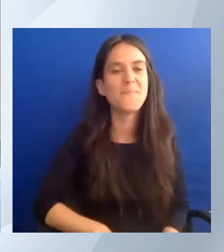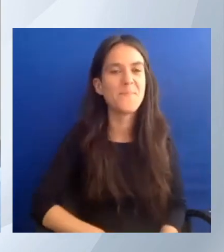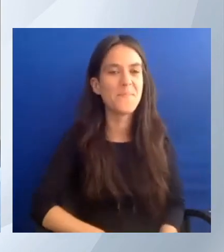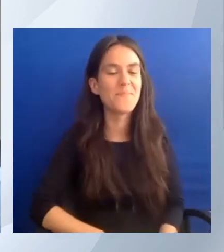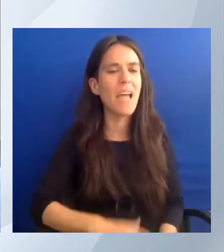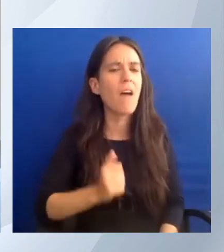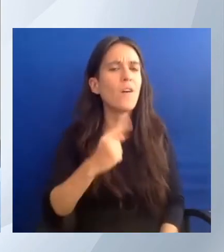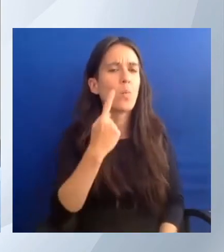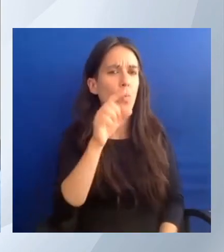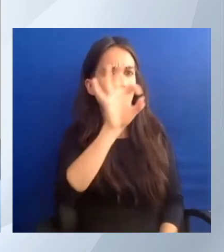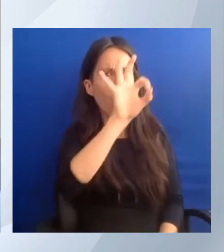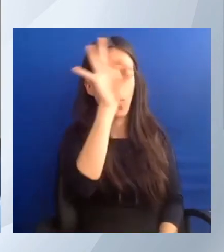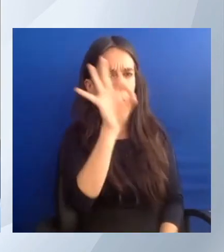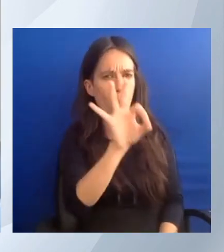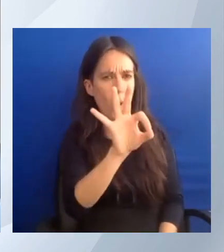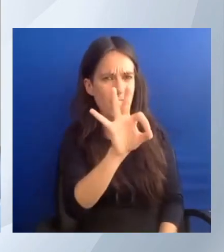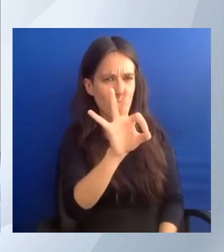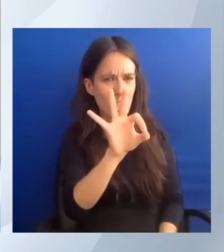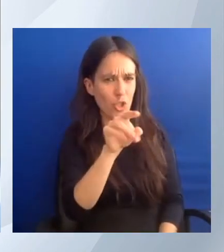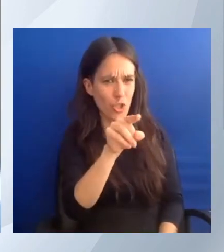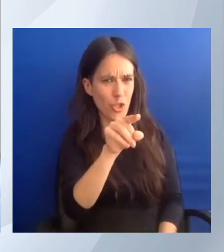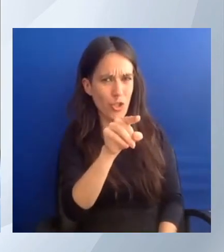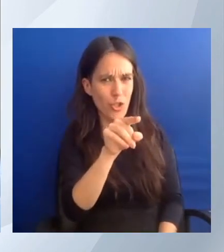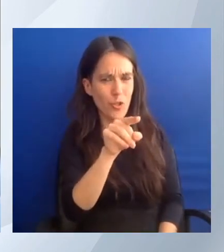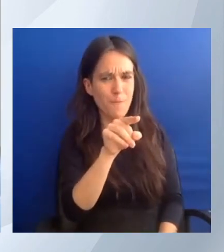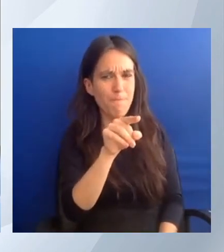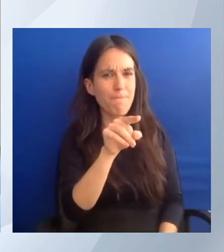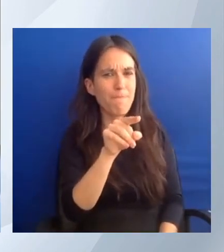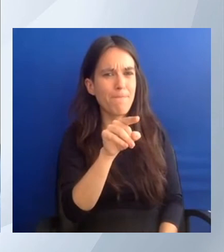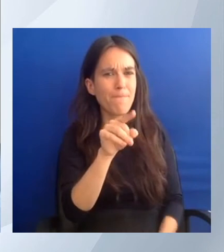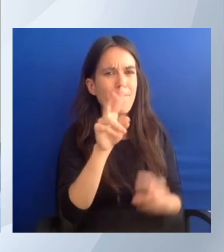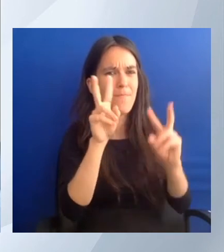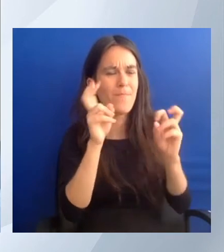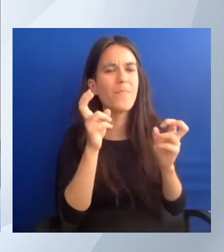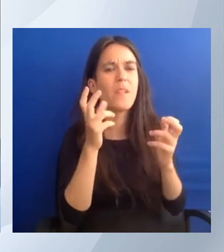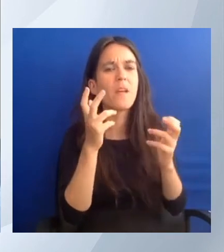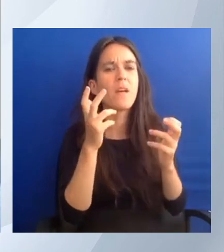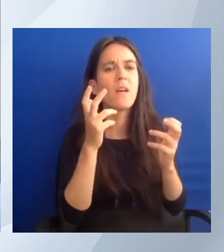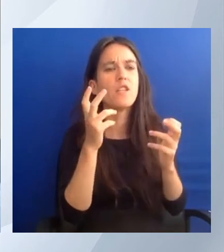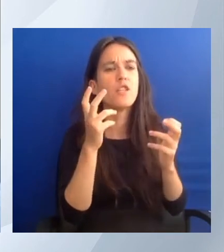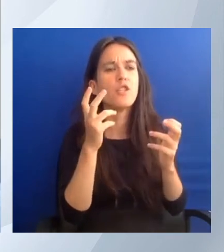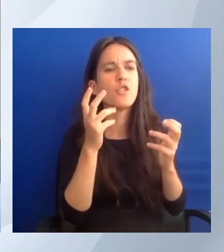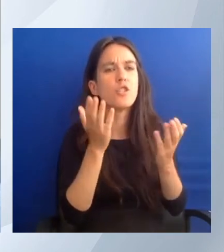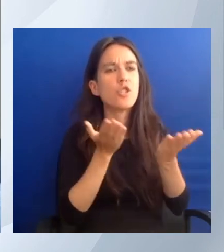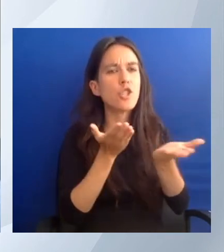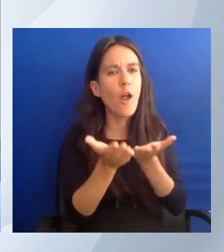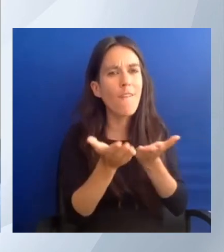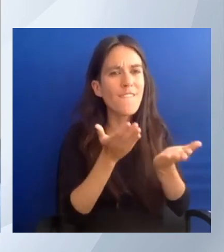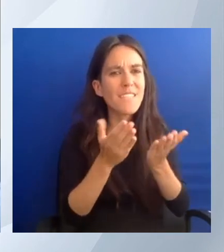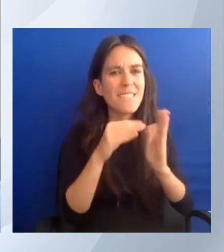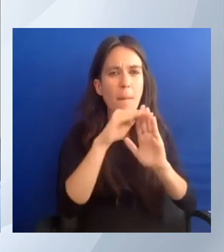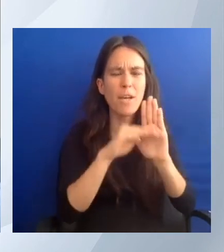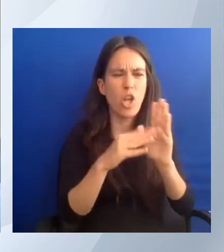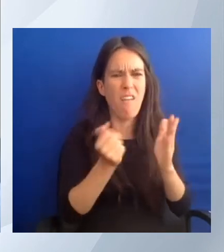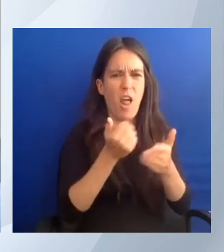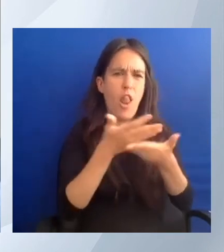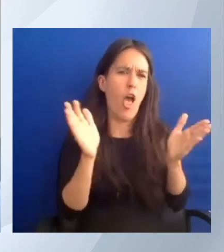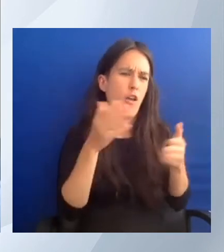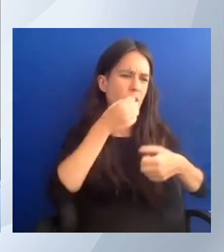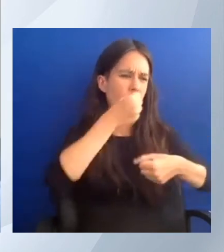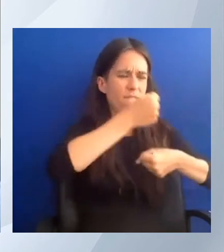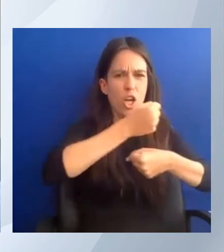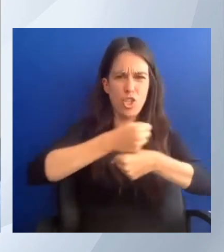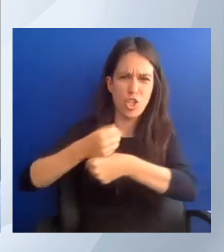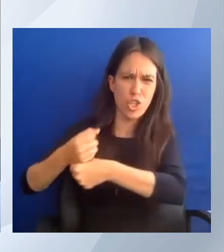question I have for you, and it's around service meshes. Now, you know, Dapr has a lot of functionality built in,